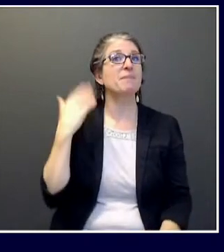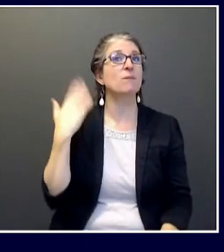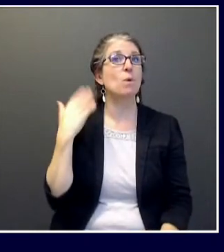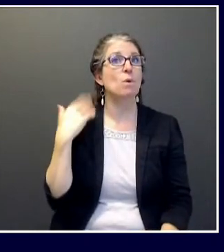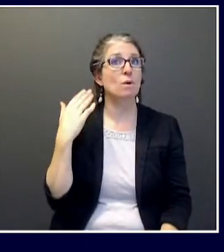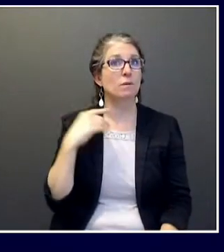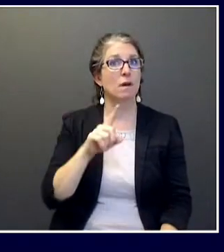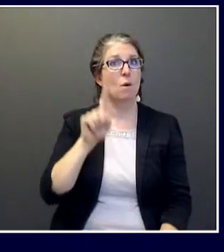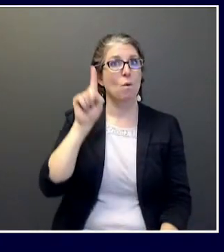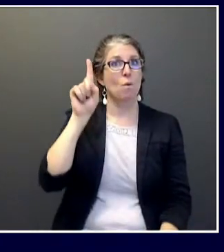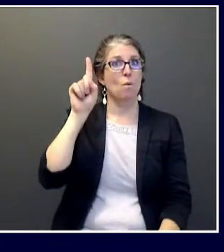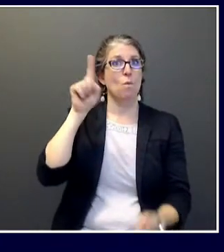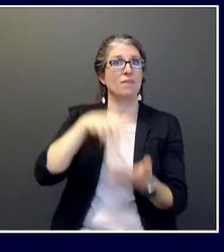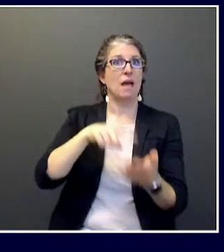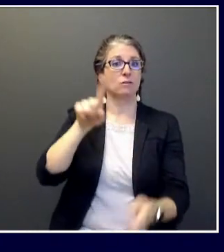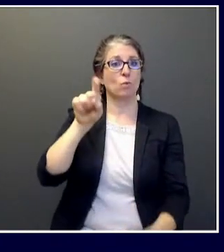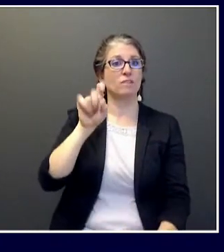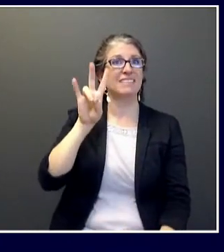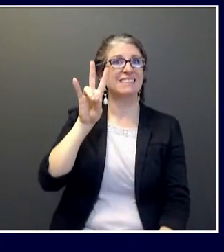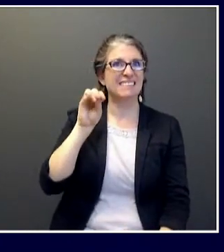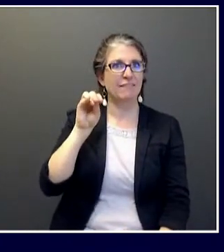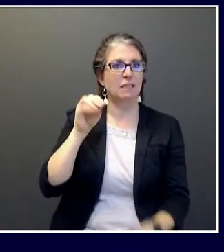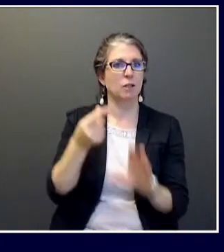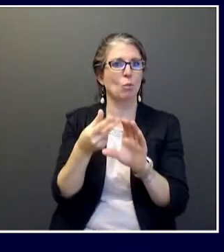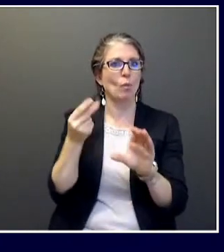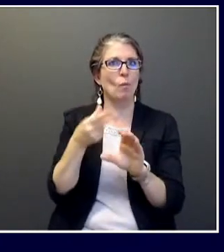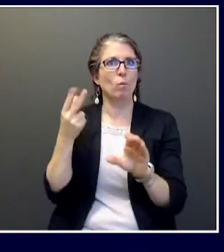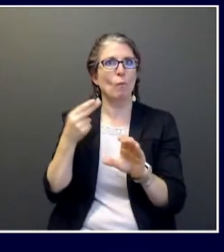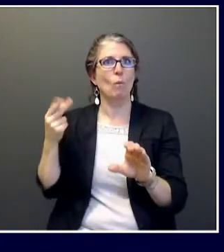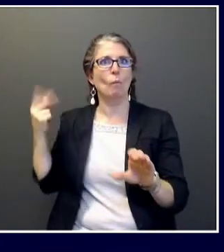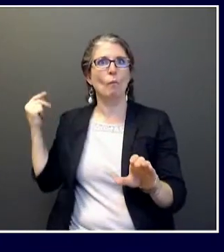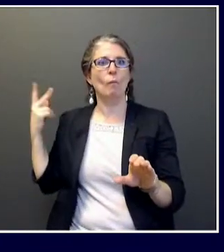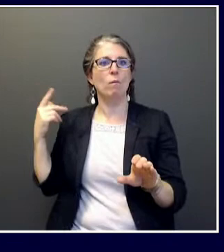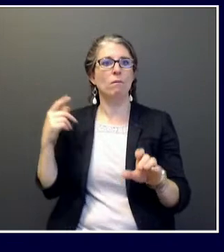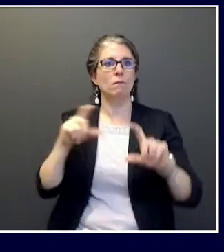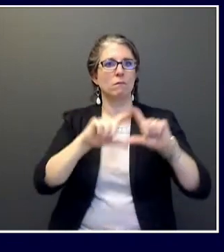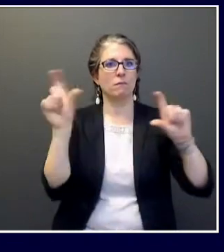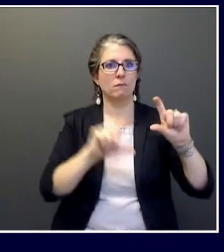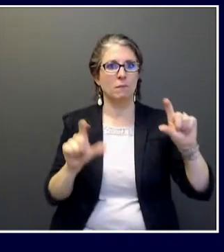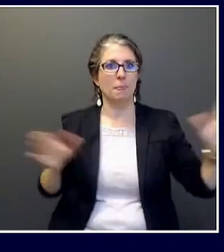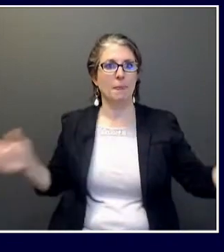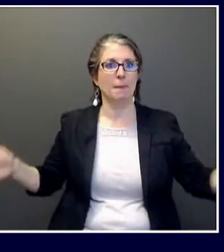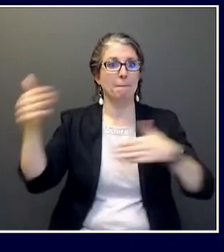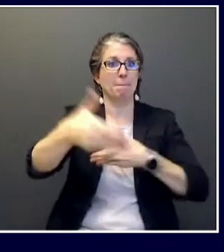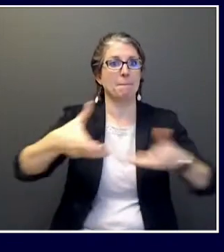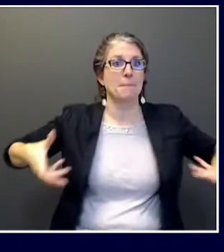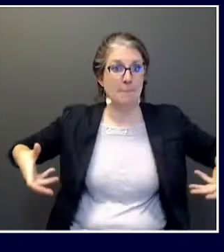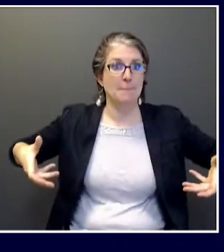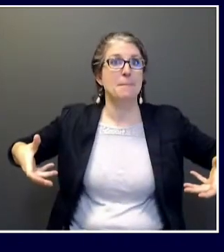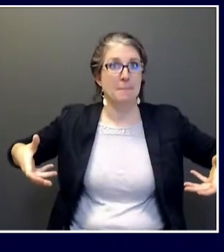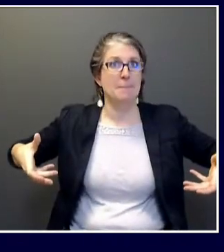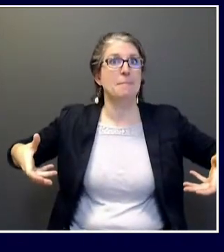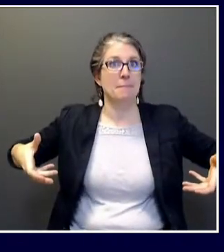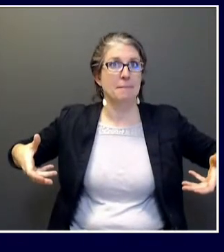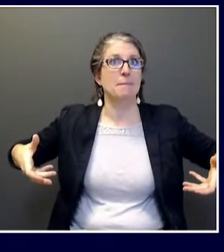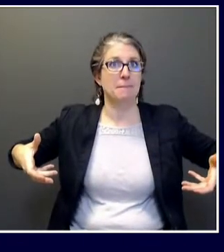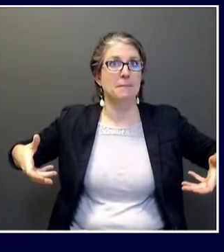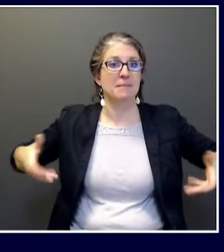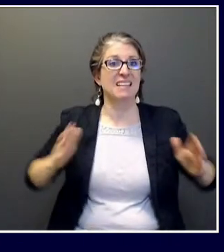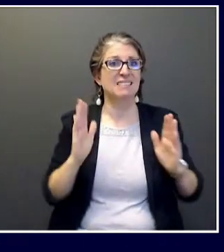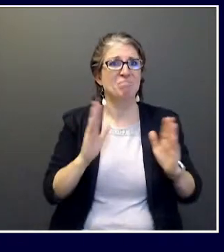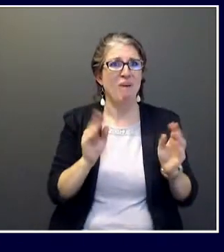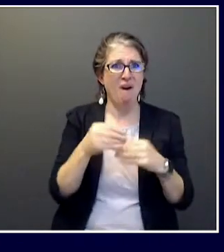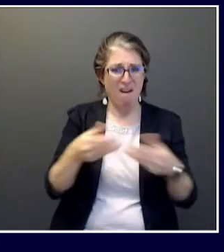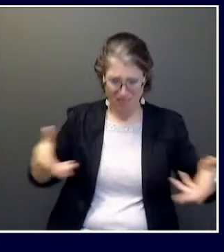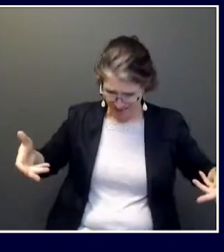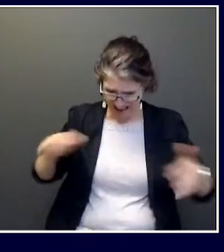1,170 doses. Makes it really difficult if you're a small physician's office to know you've got to use that many vaccines. But now it will